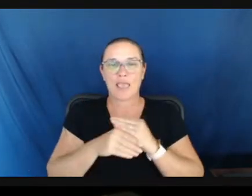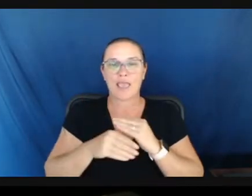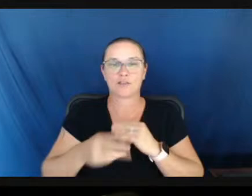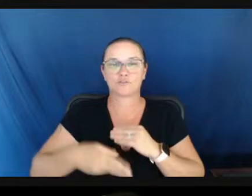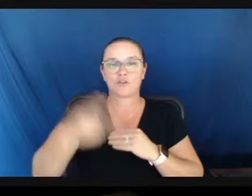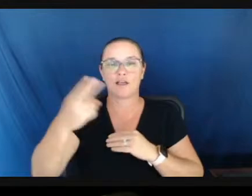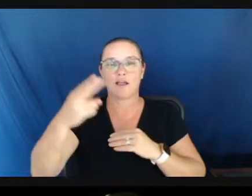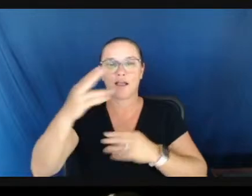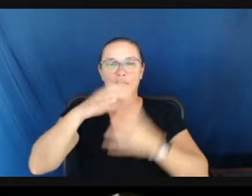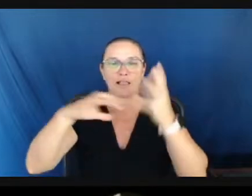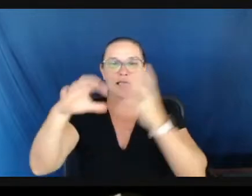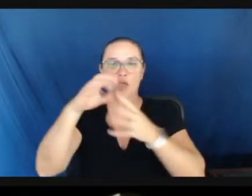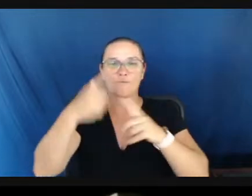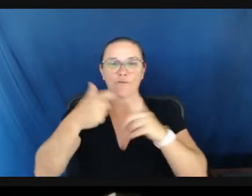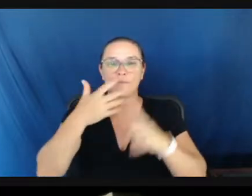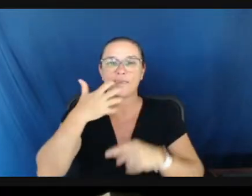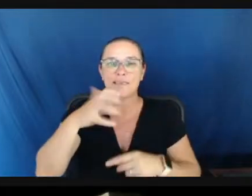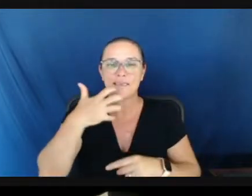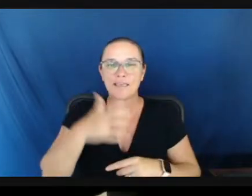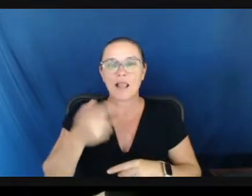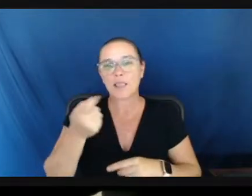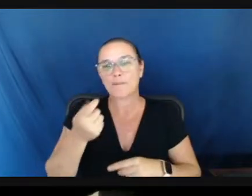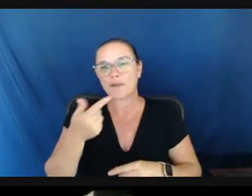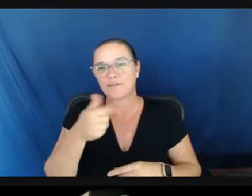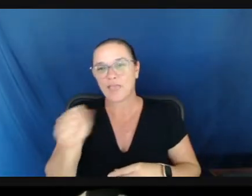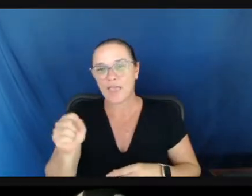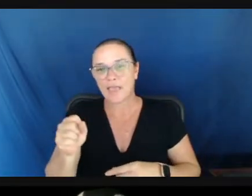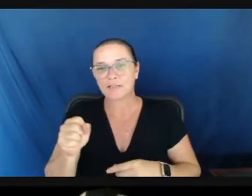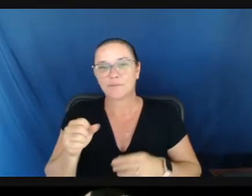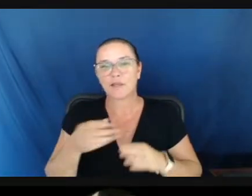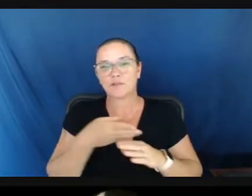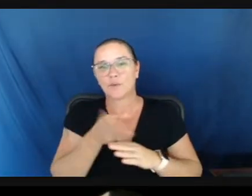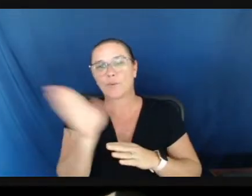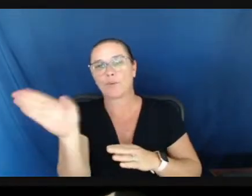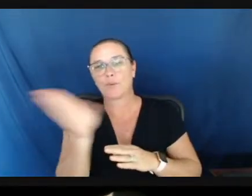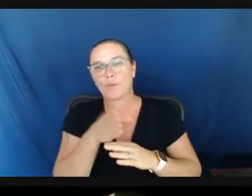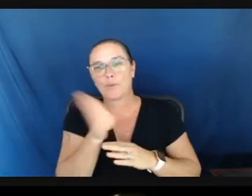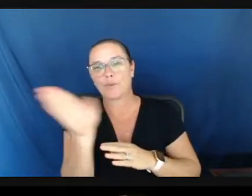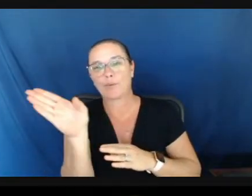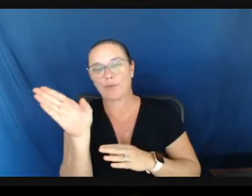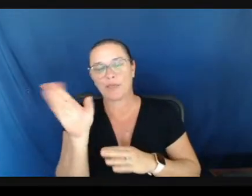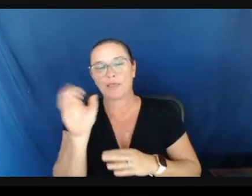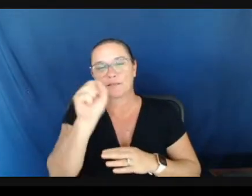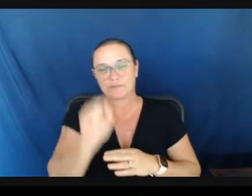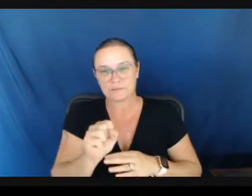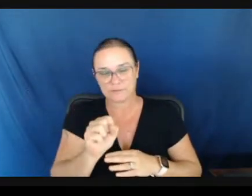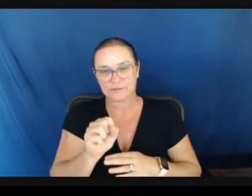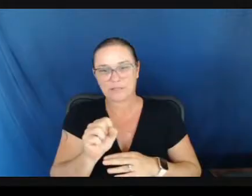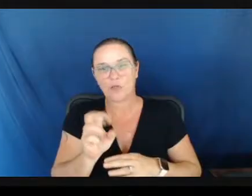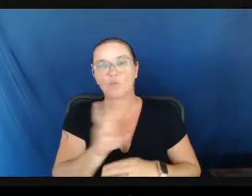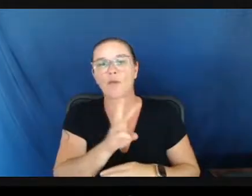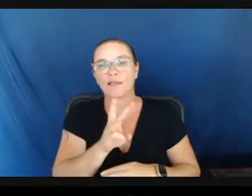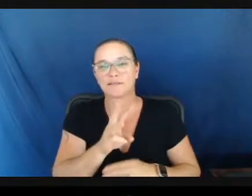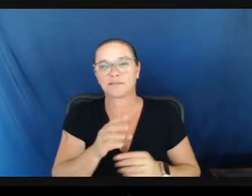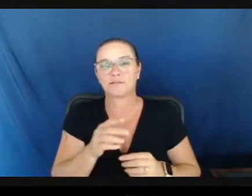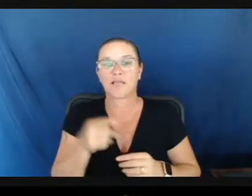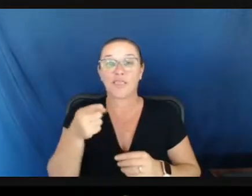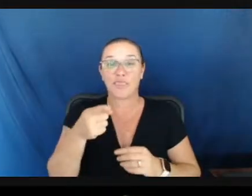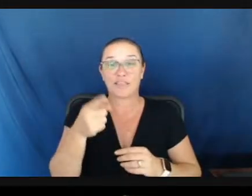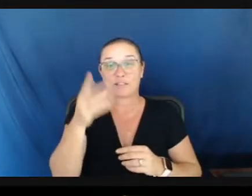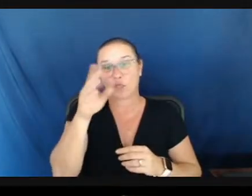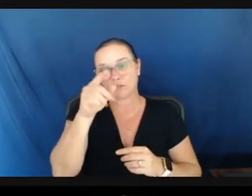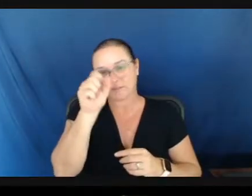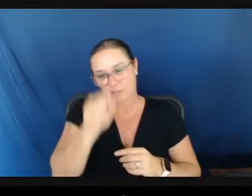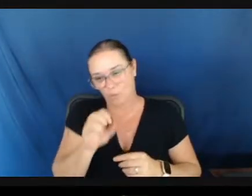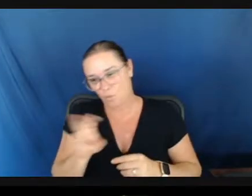the thermals, a little bit of gas there, and usually this stuff is blowing southwest in that direction. What you can see